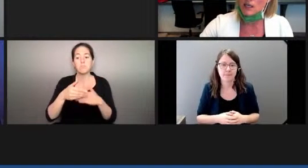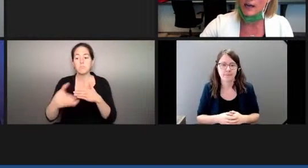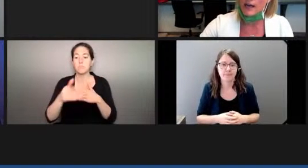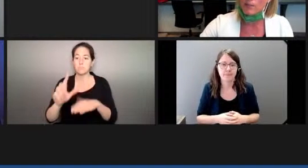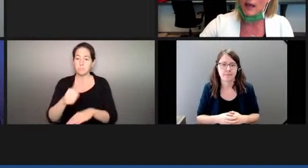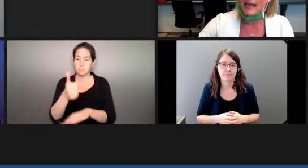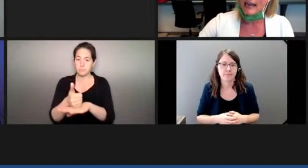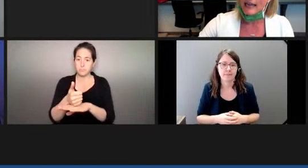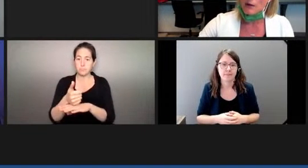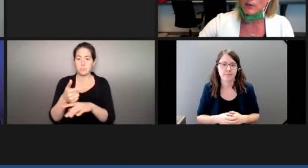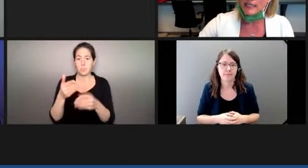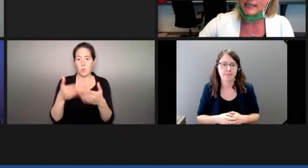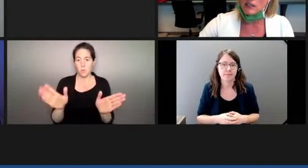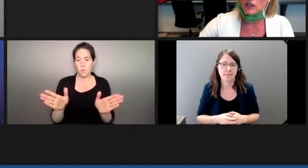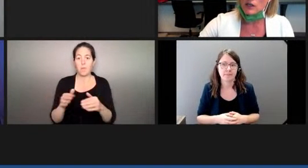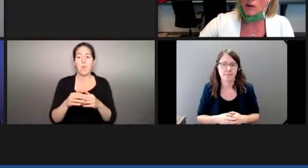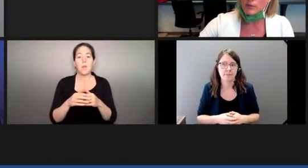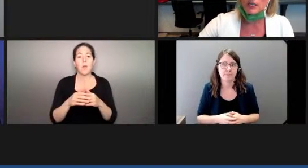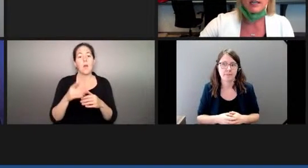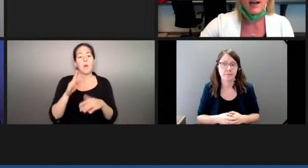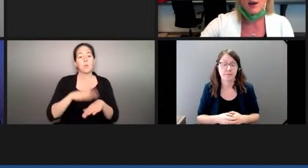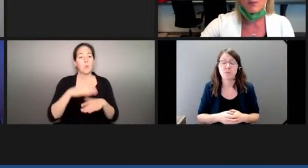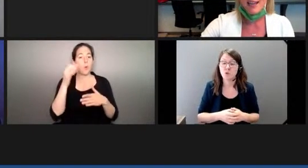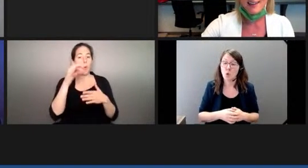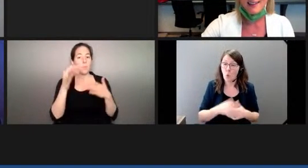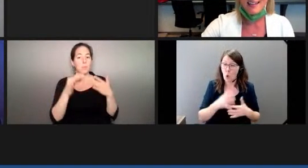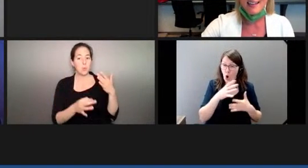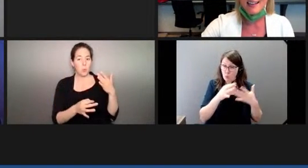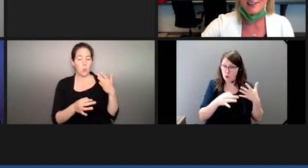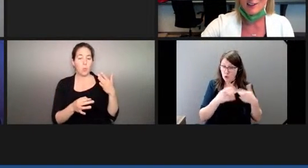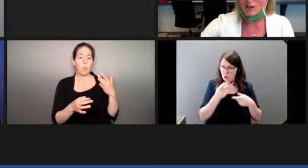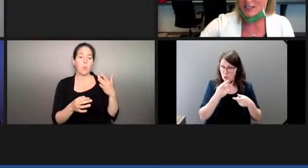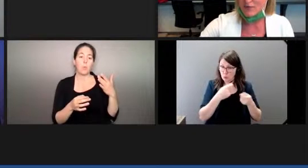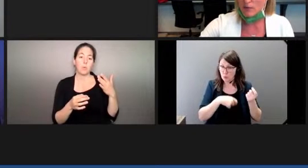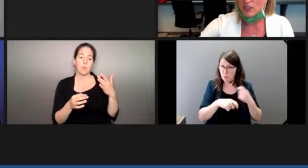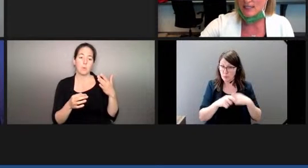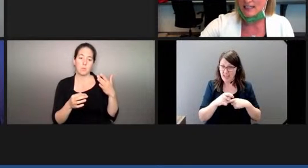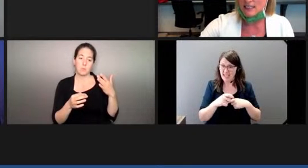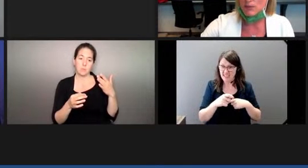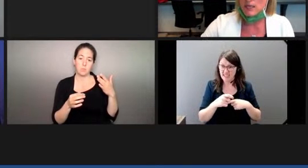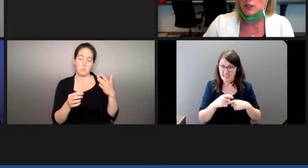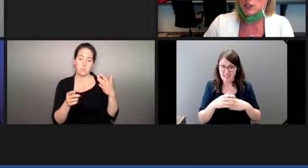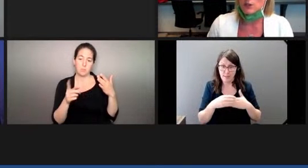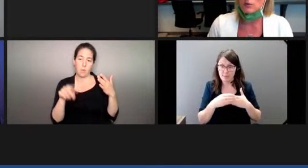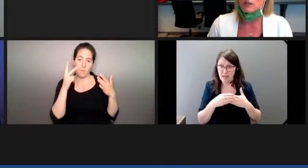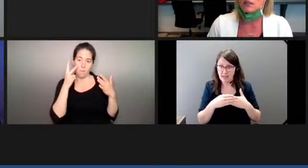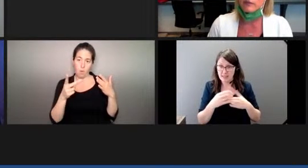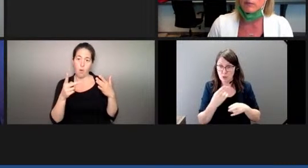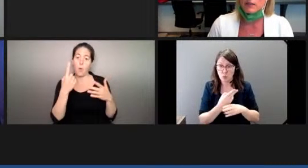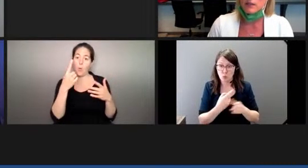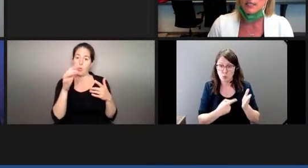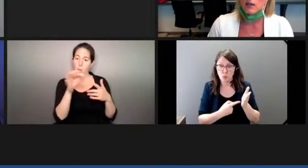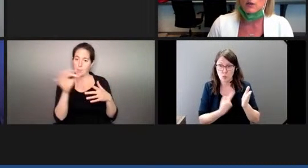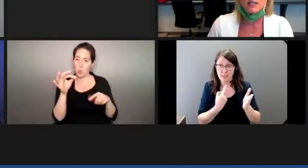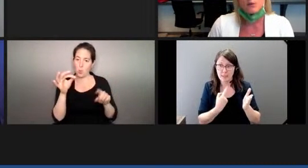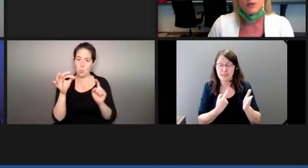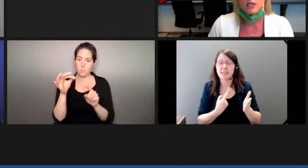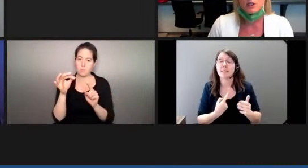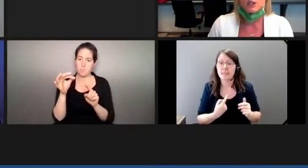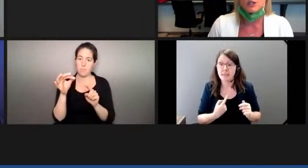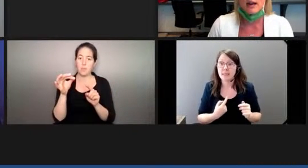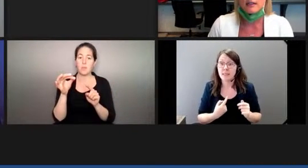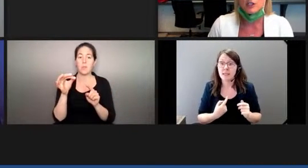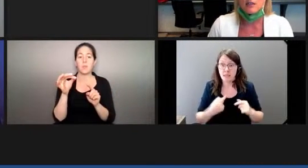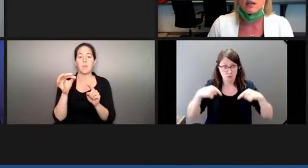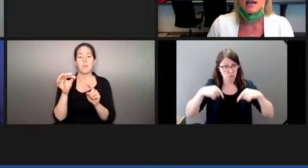see a particular option in the long list of options that speaks to the development of a single-use item